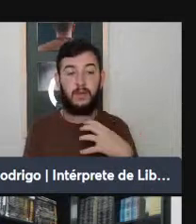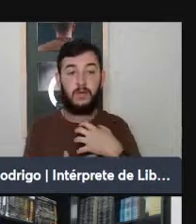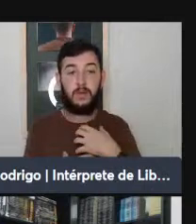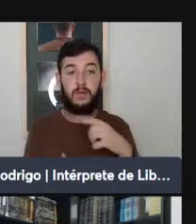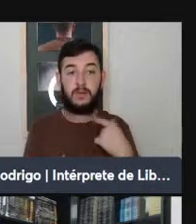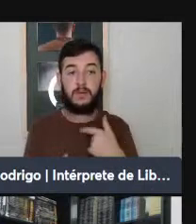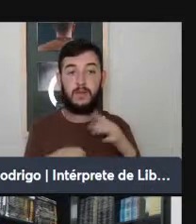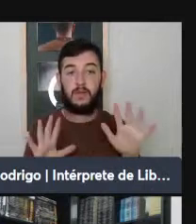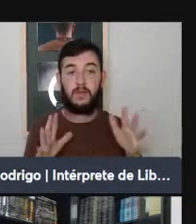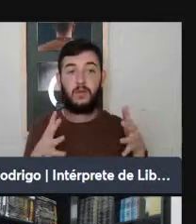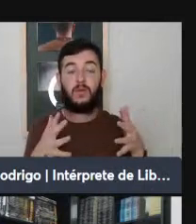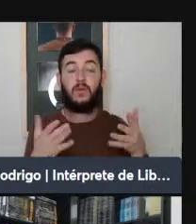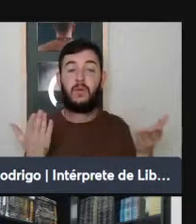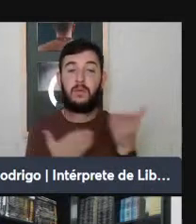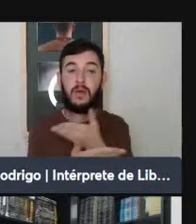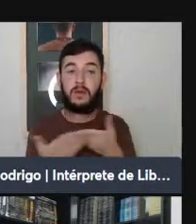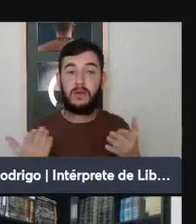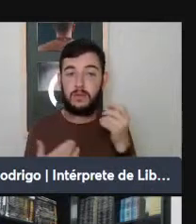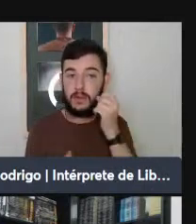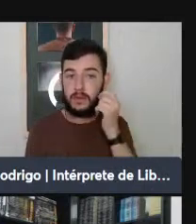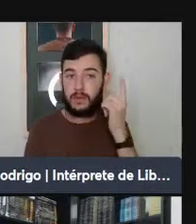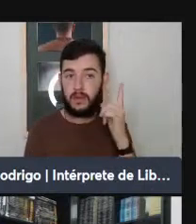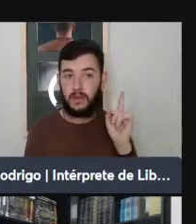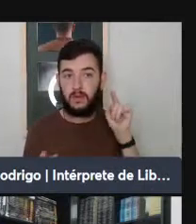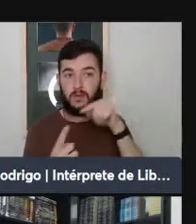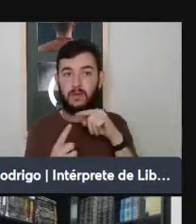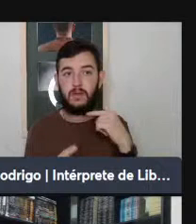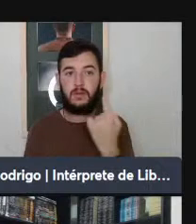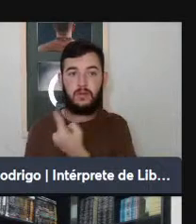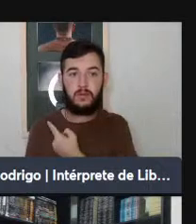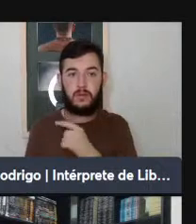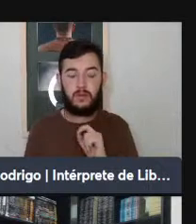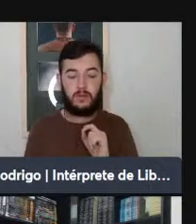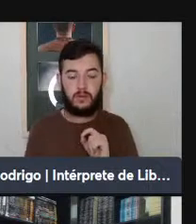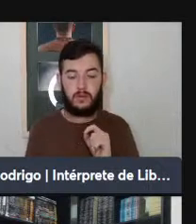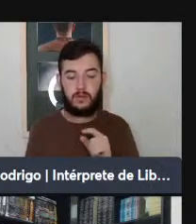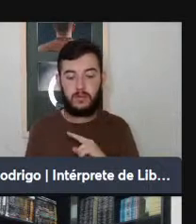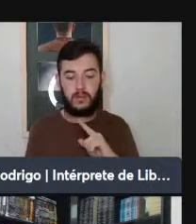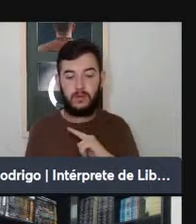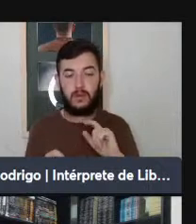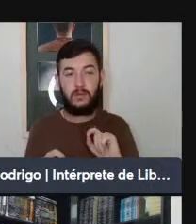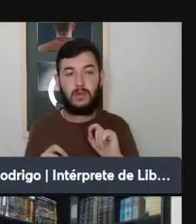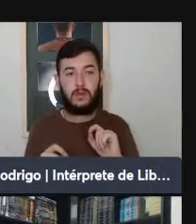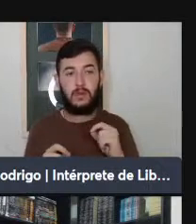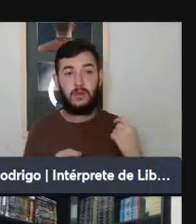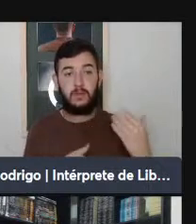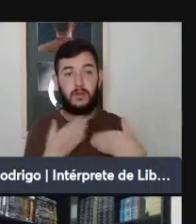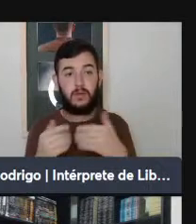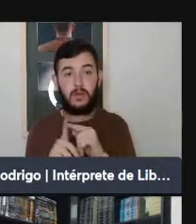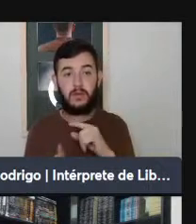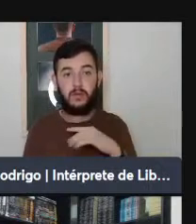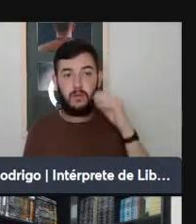ideias para o projeto, processo de construção de conhecimento.